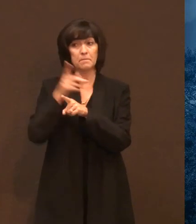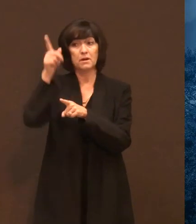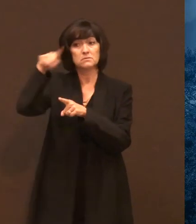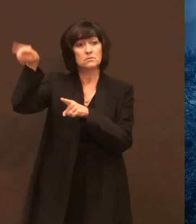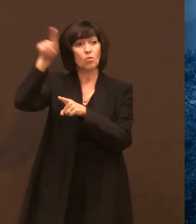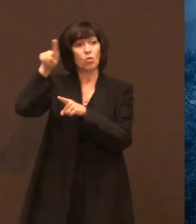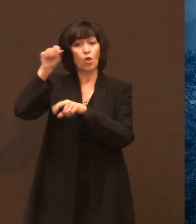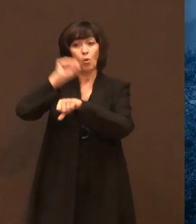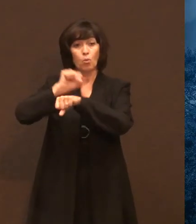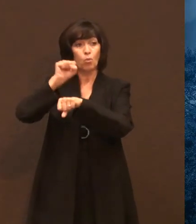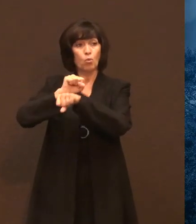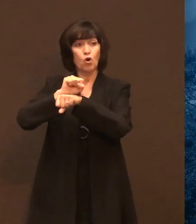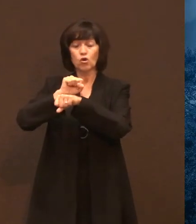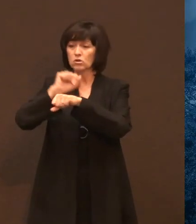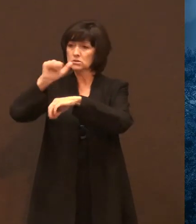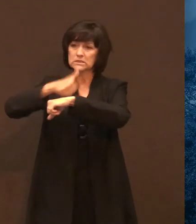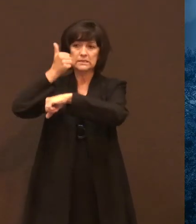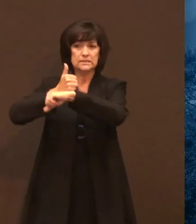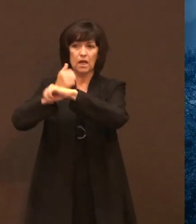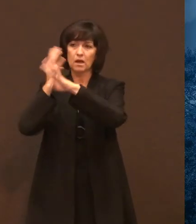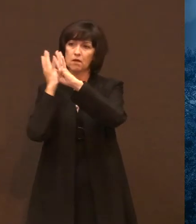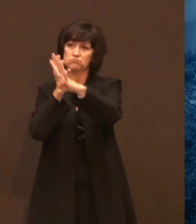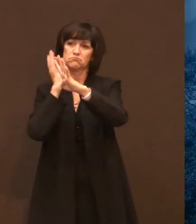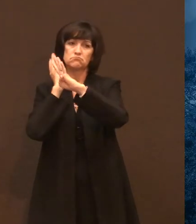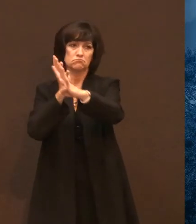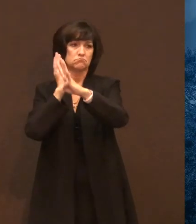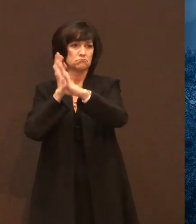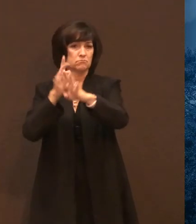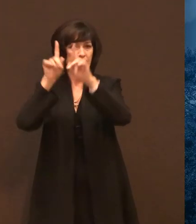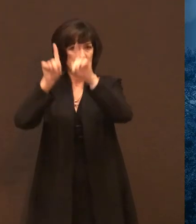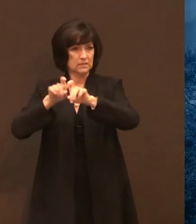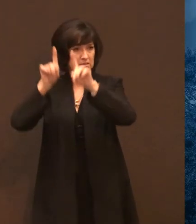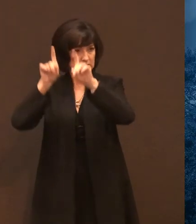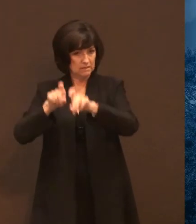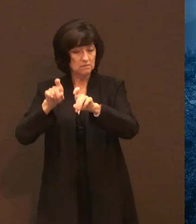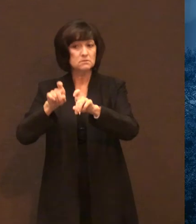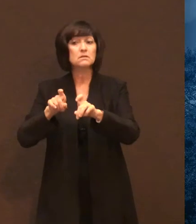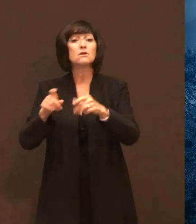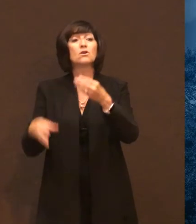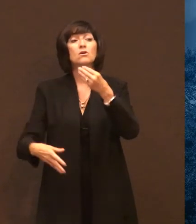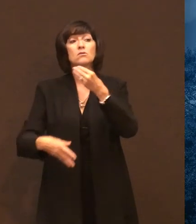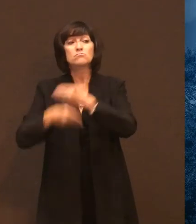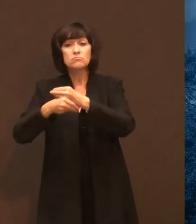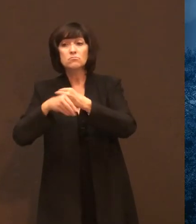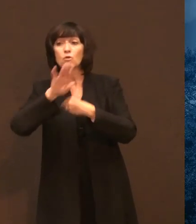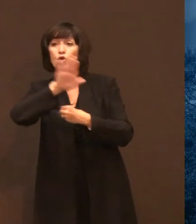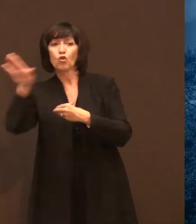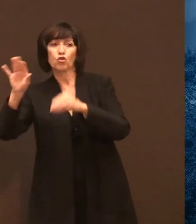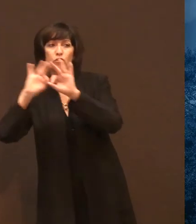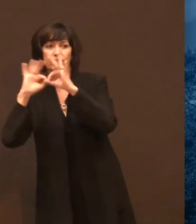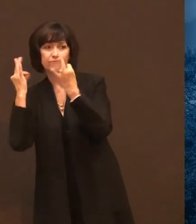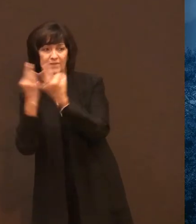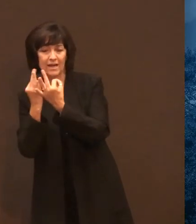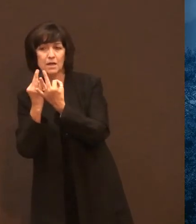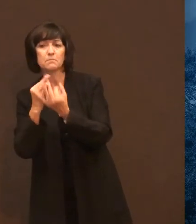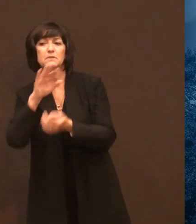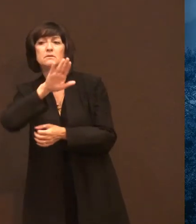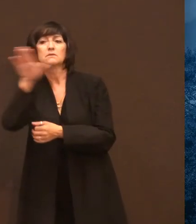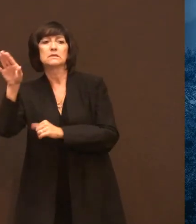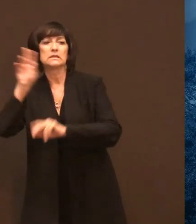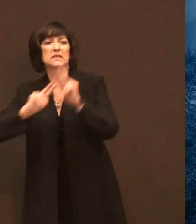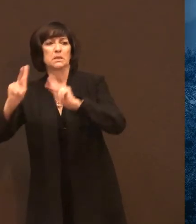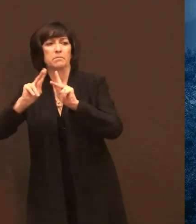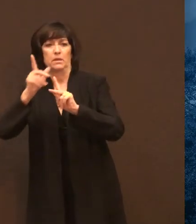of workers in the plants, testing thousands of family members and residents in the communities